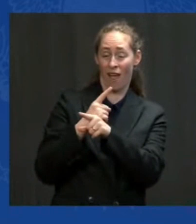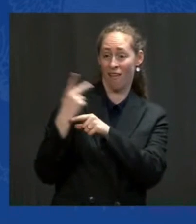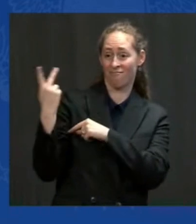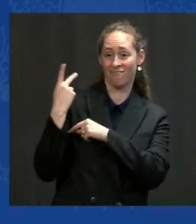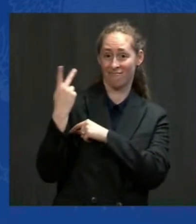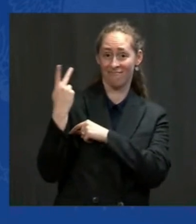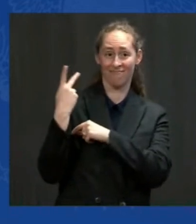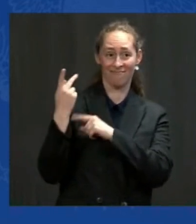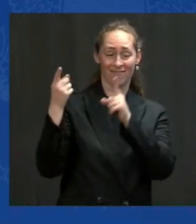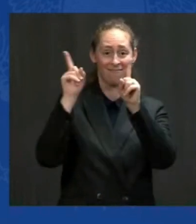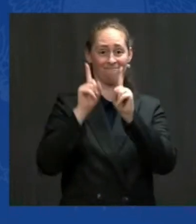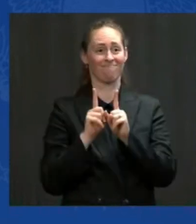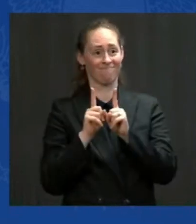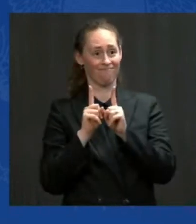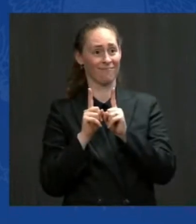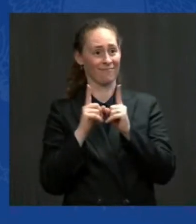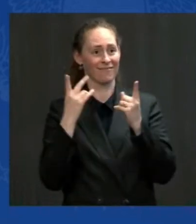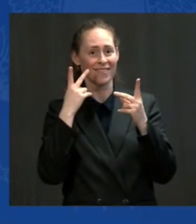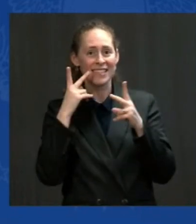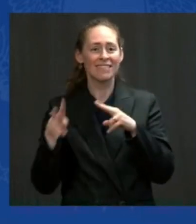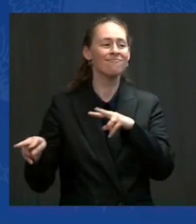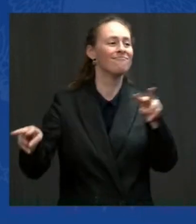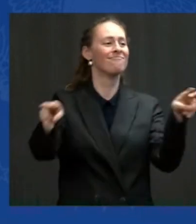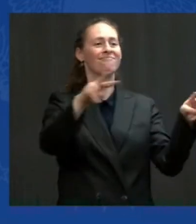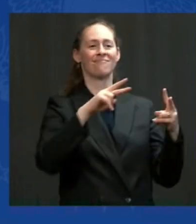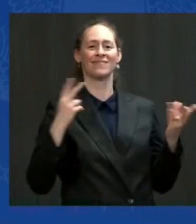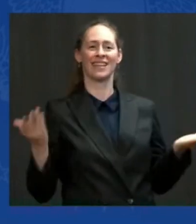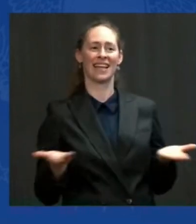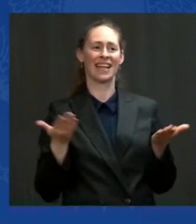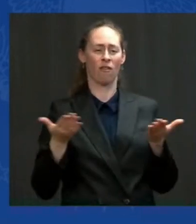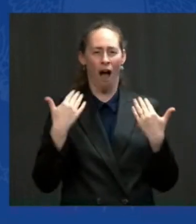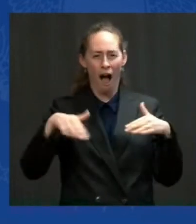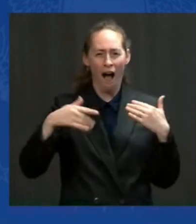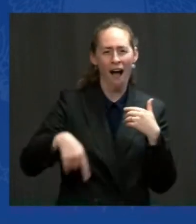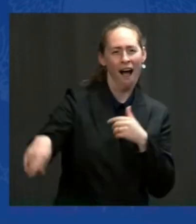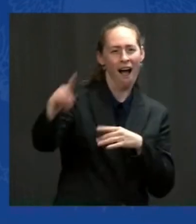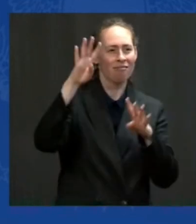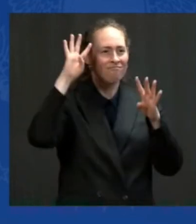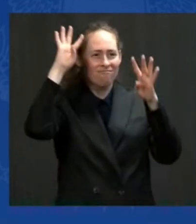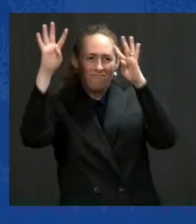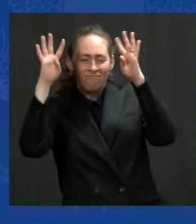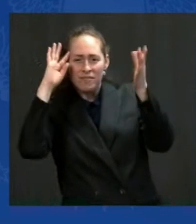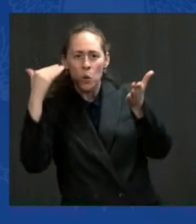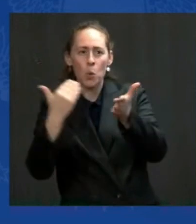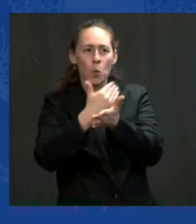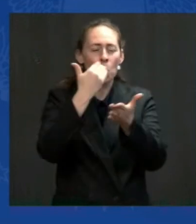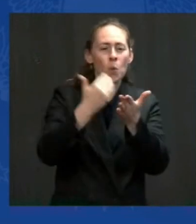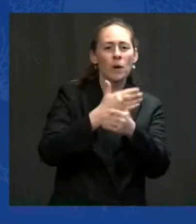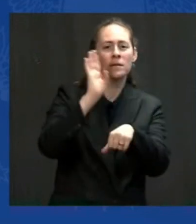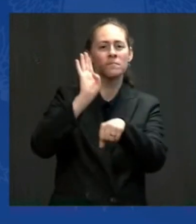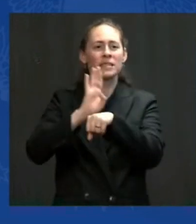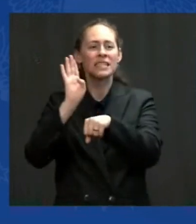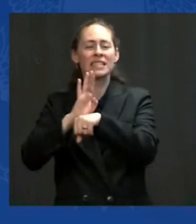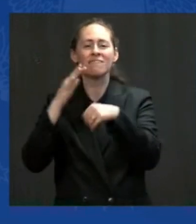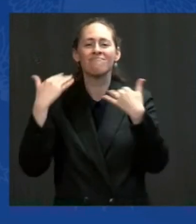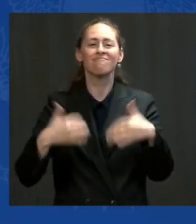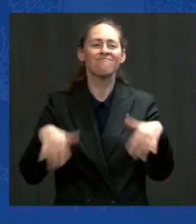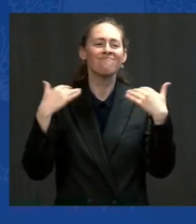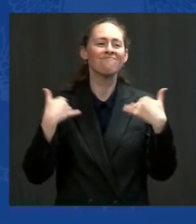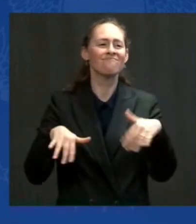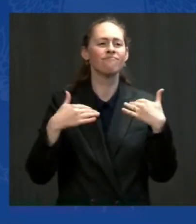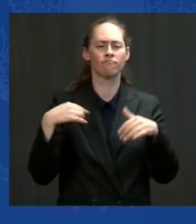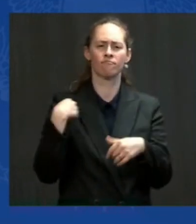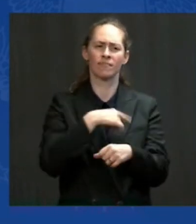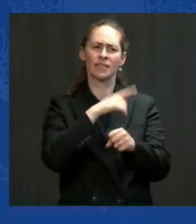epicenter of community college innovation, entrepreneurship, and commitment to community transformation